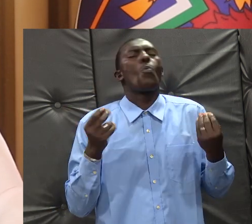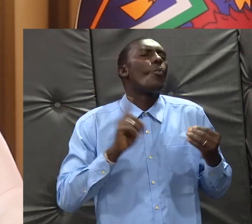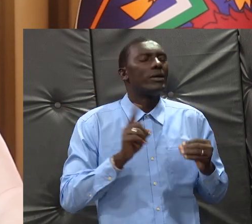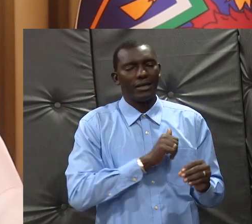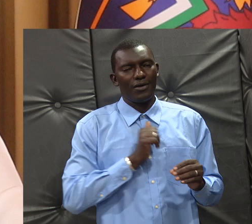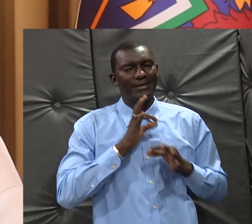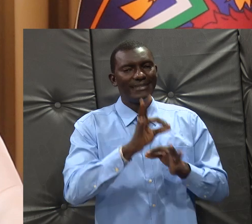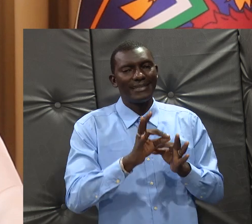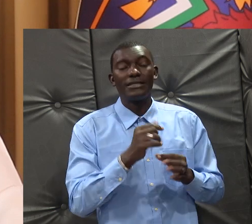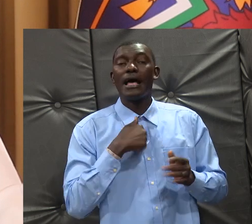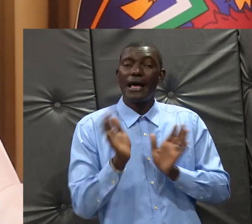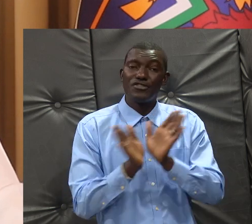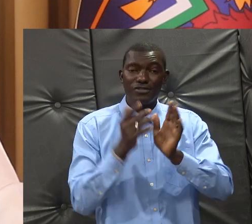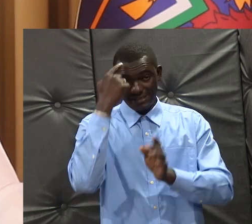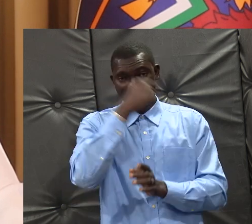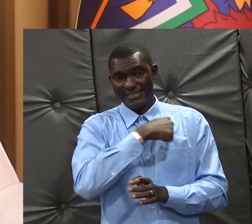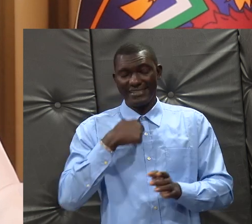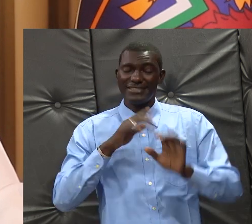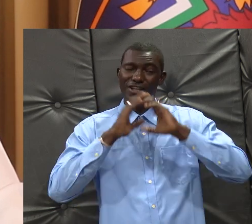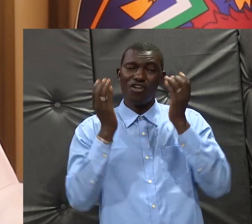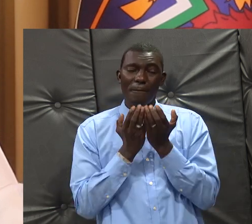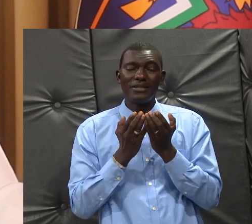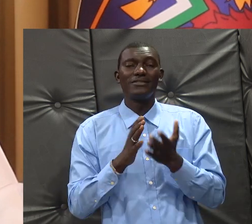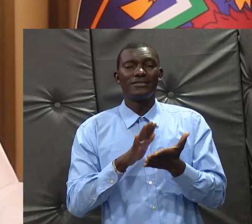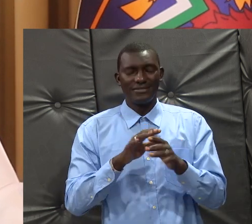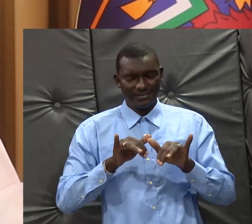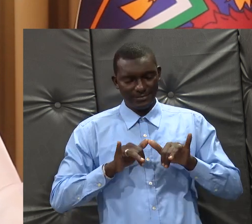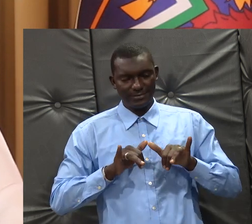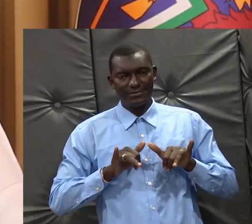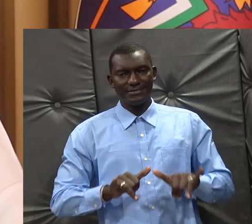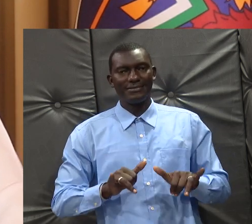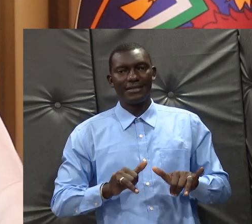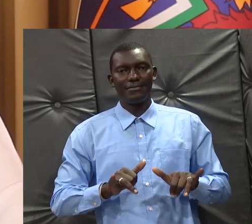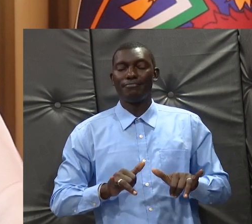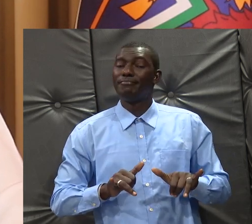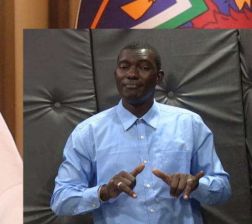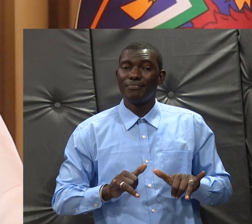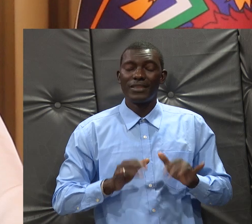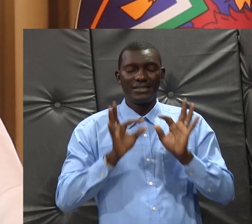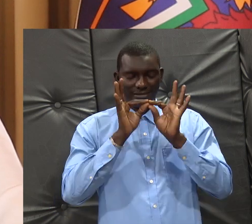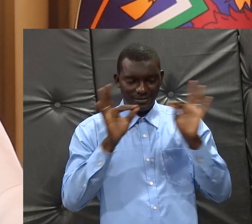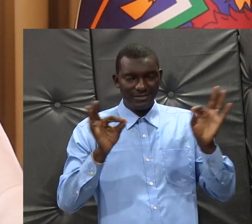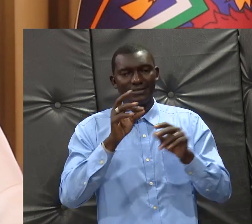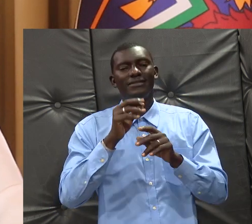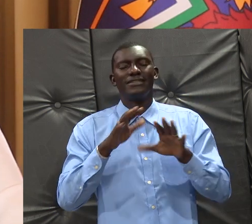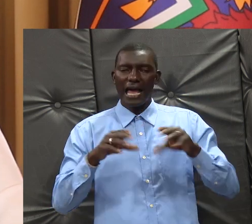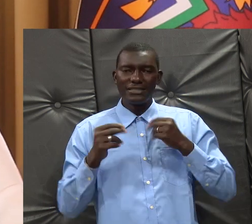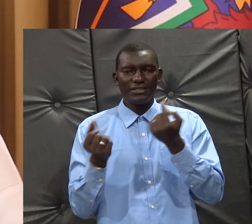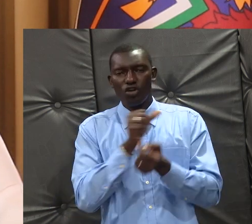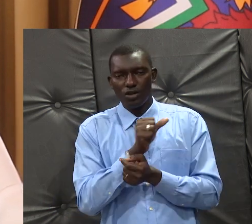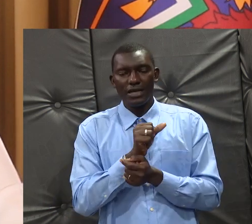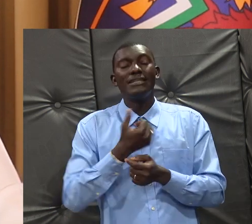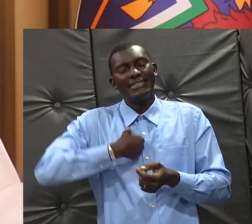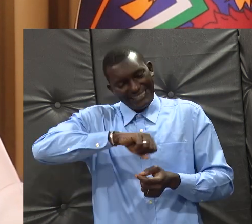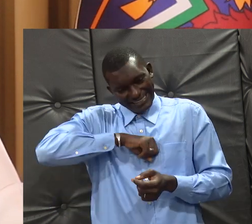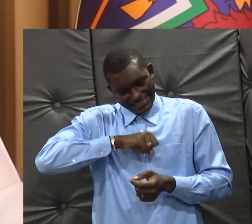continue praying for the welfare of the people. While the peace is not disrupted this